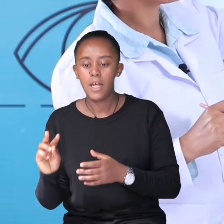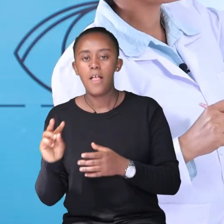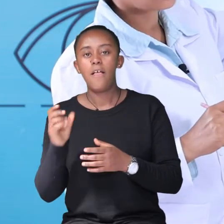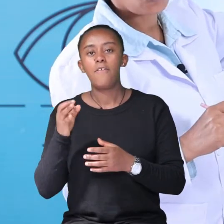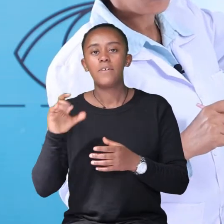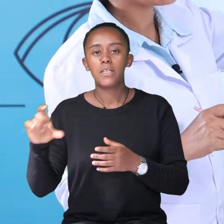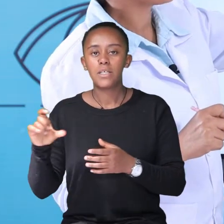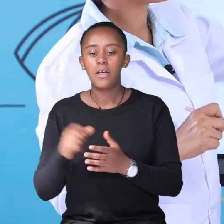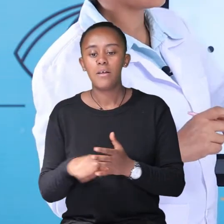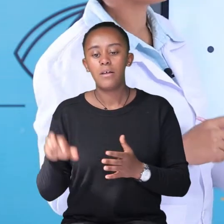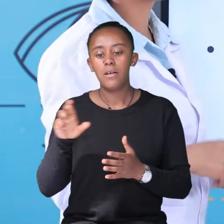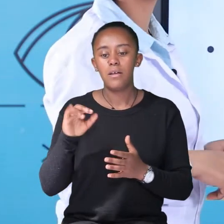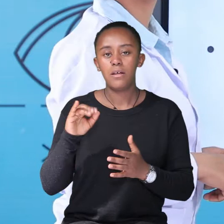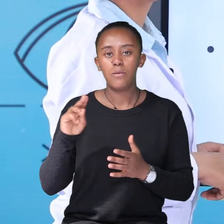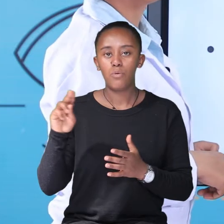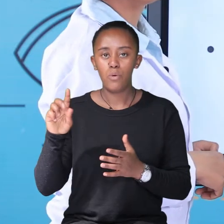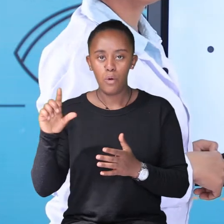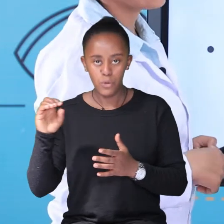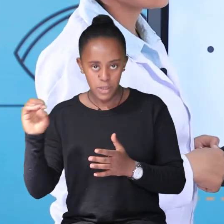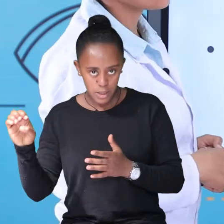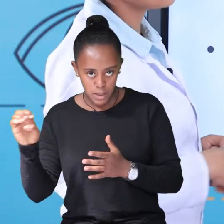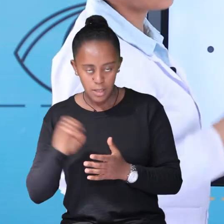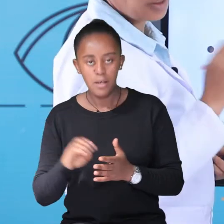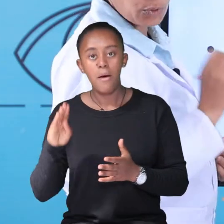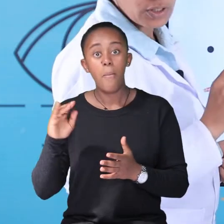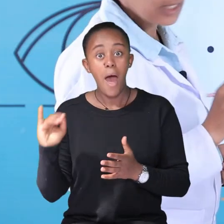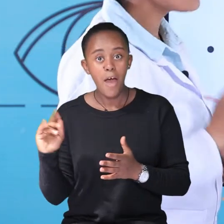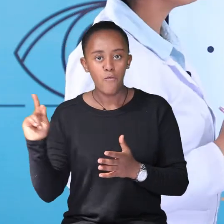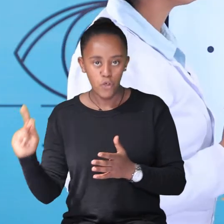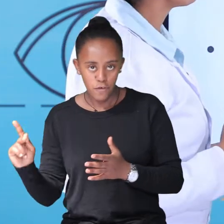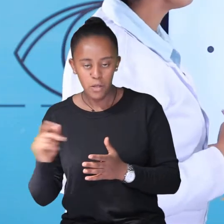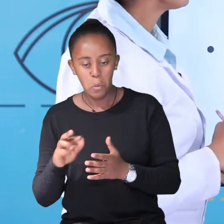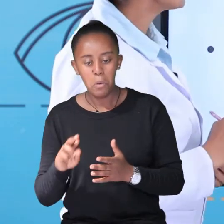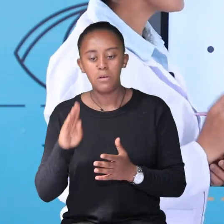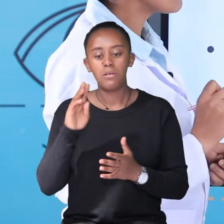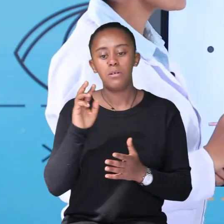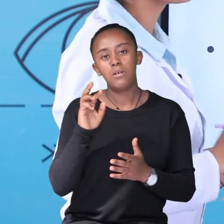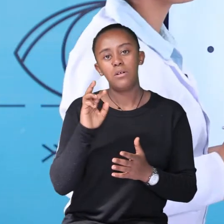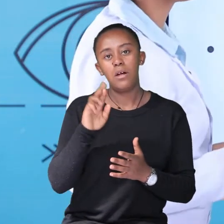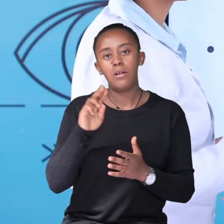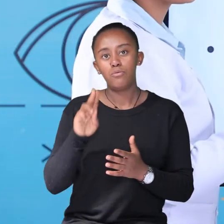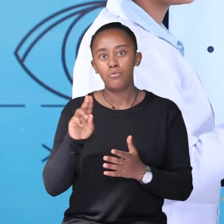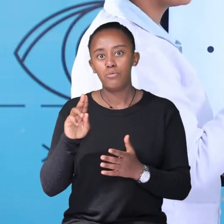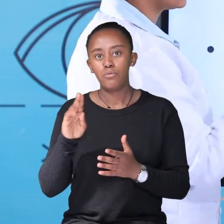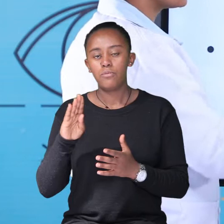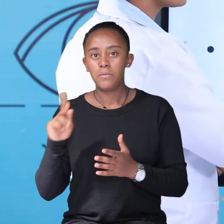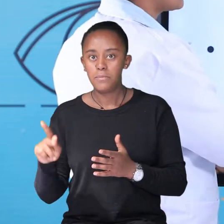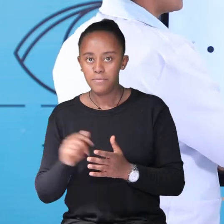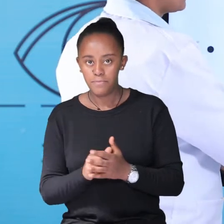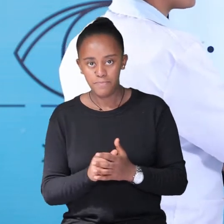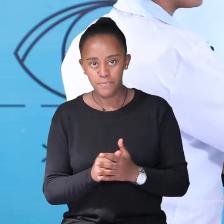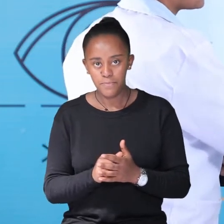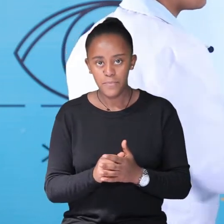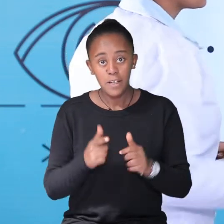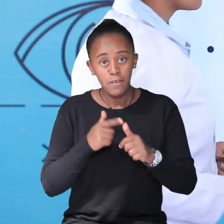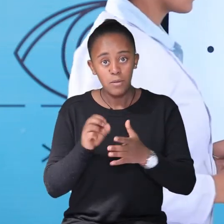is Rubisco or ribulose biphosphate carboxylase. And the first stable product is